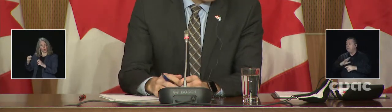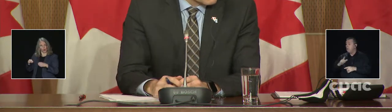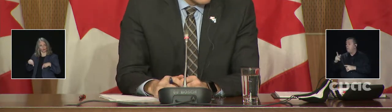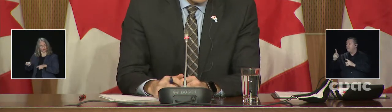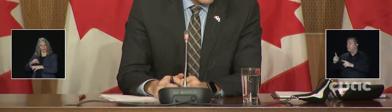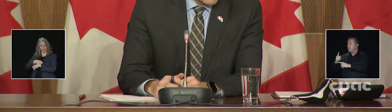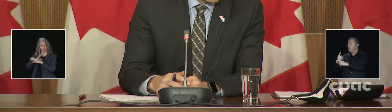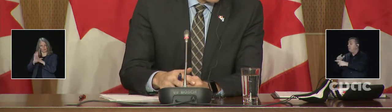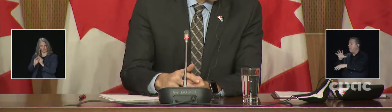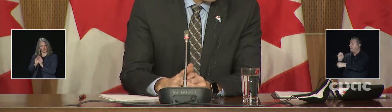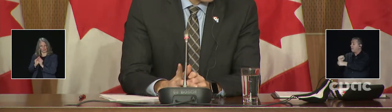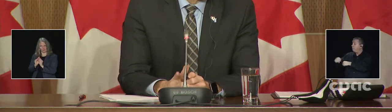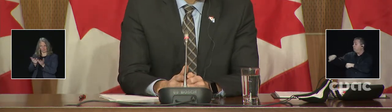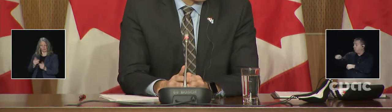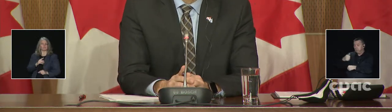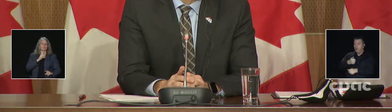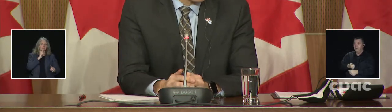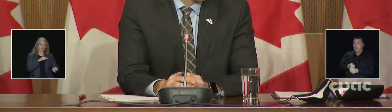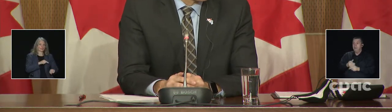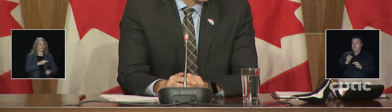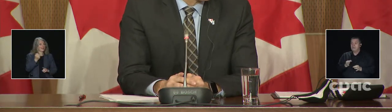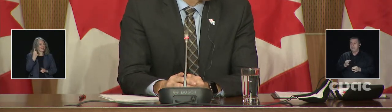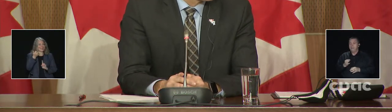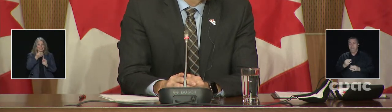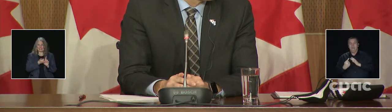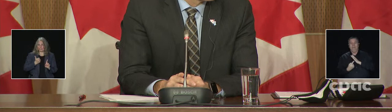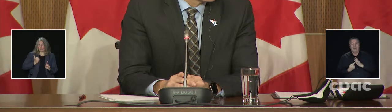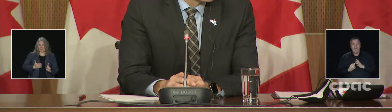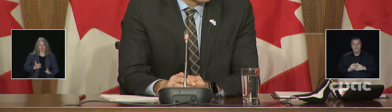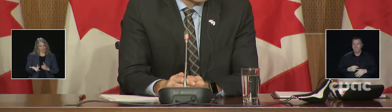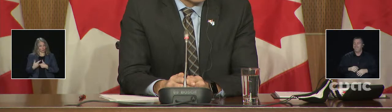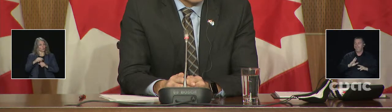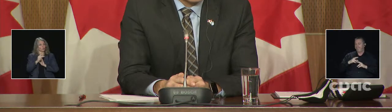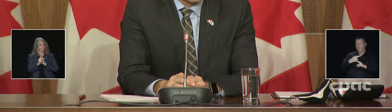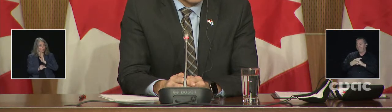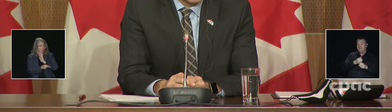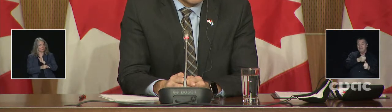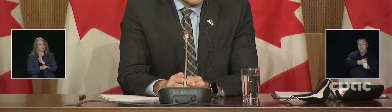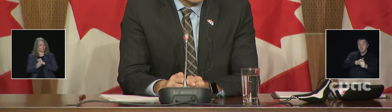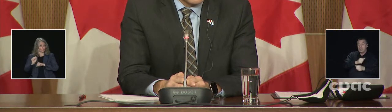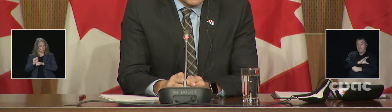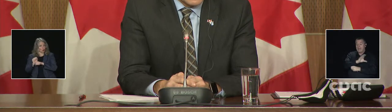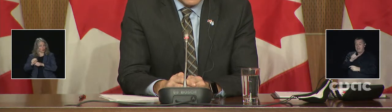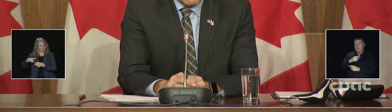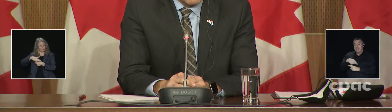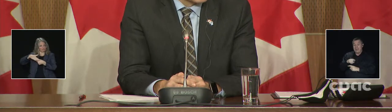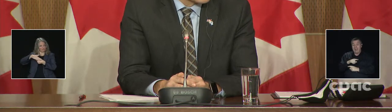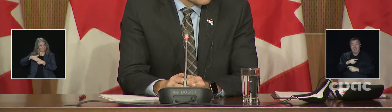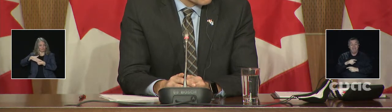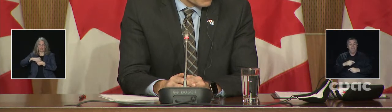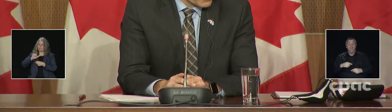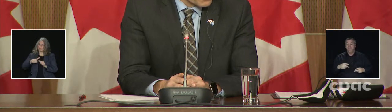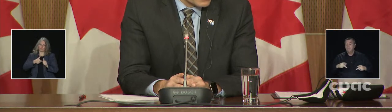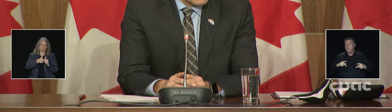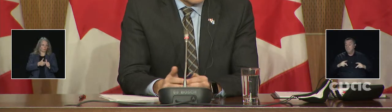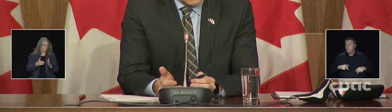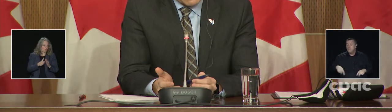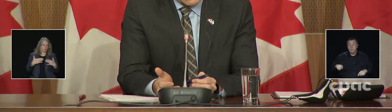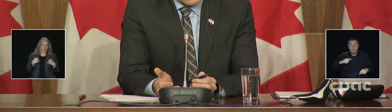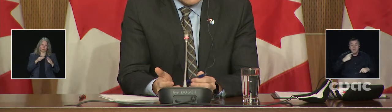that every Canadian, and certainly all parliamentarians, need to abide by the public health